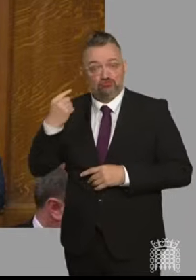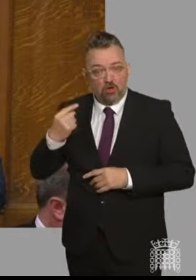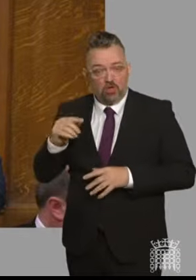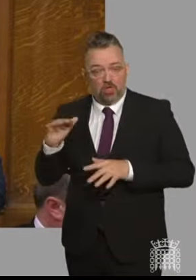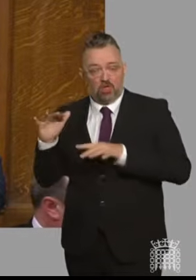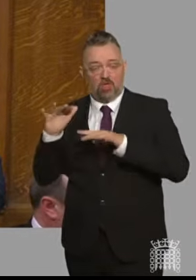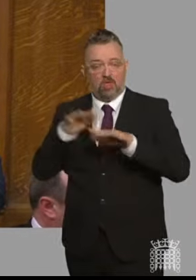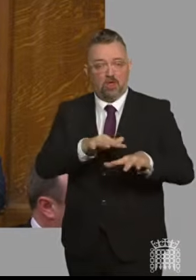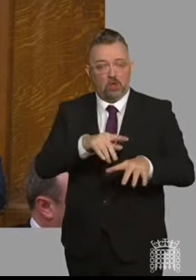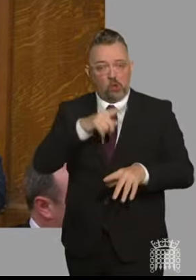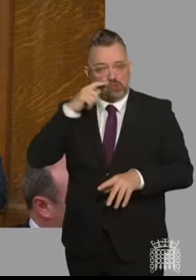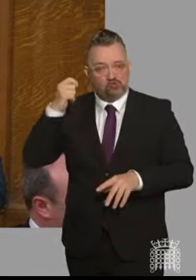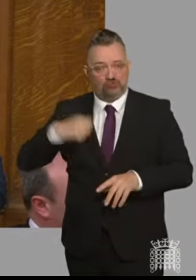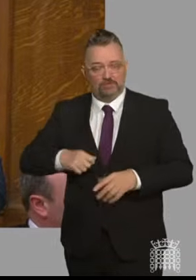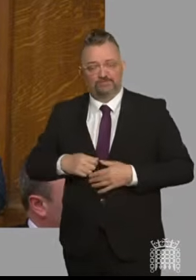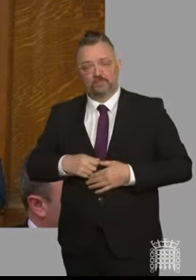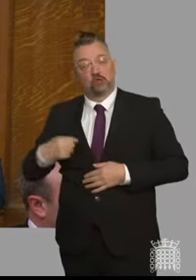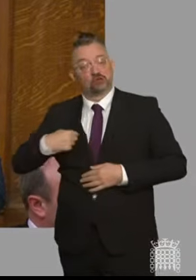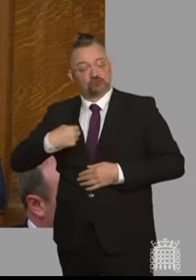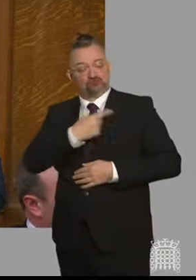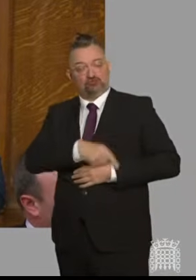by Houthis in the Red Sea.